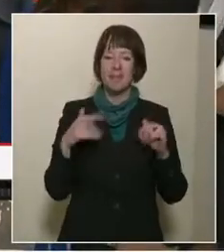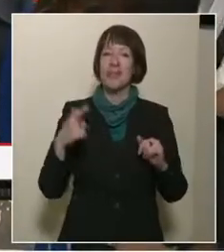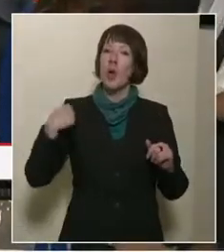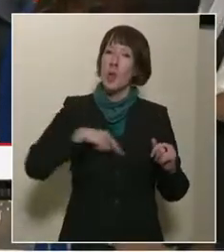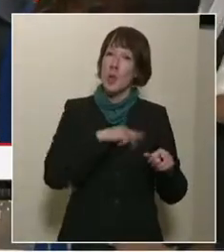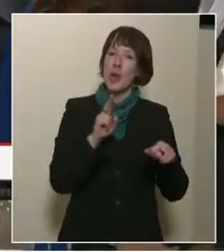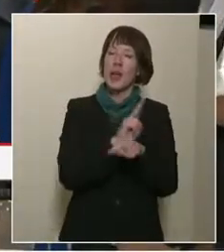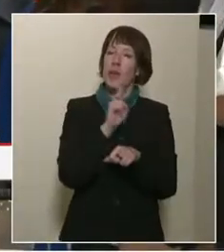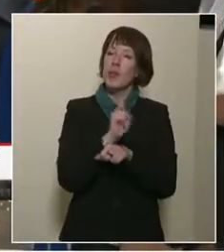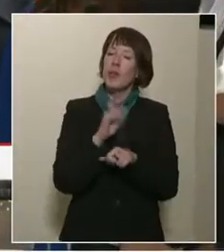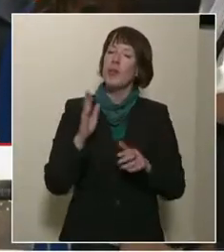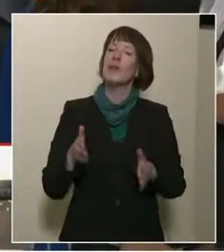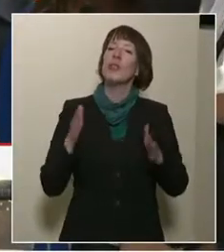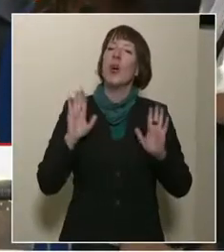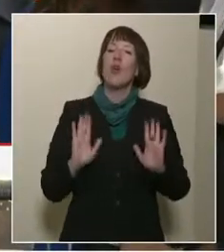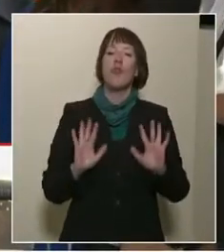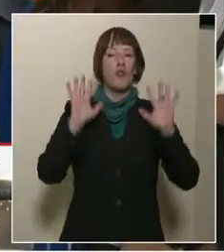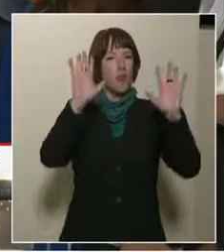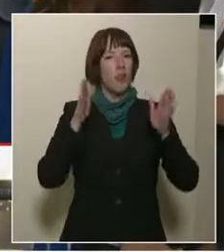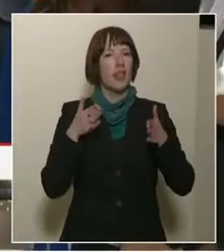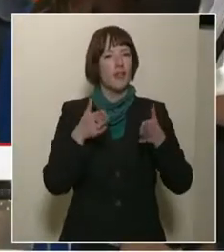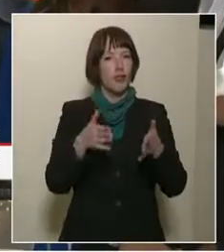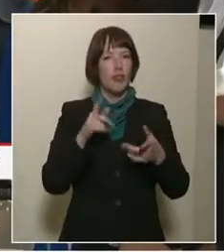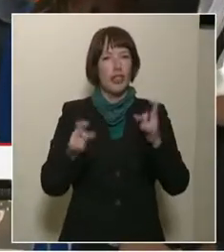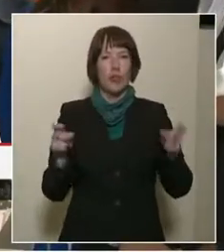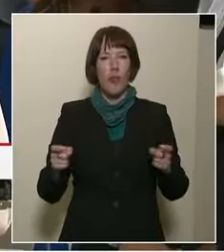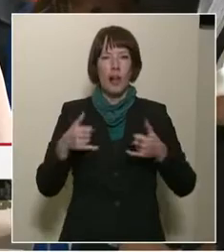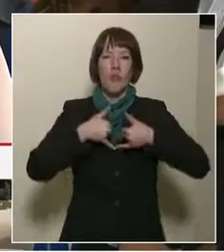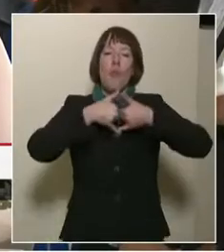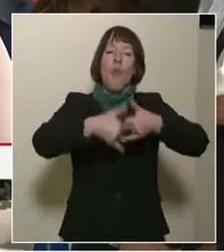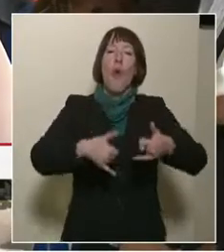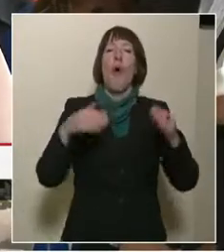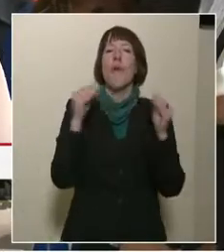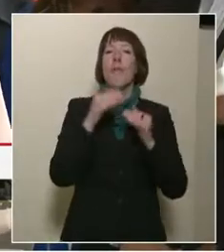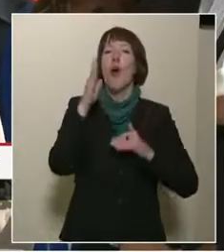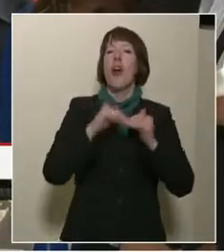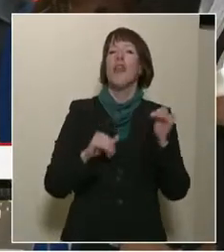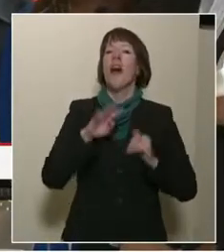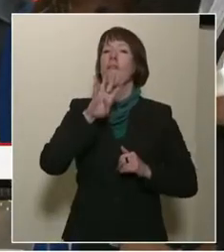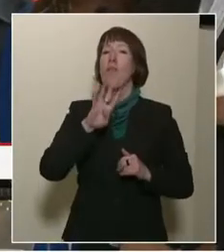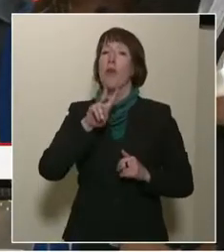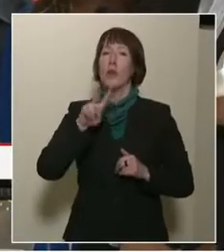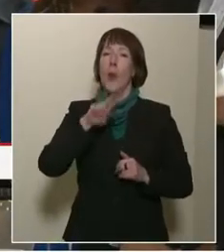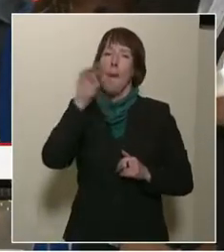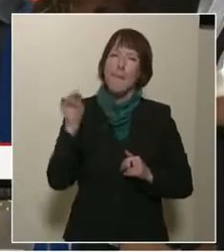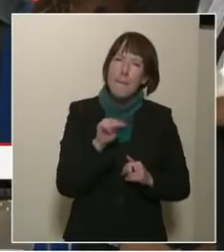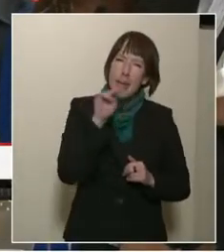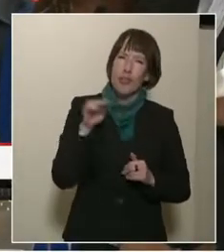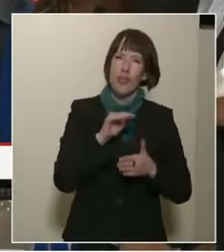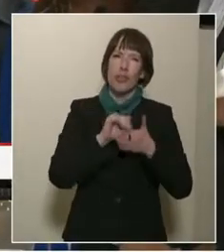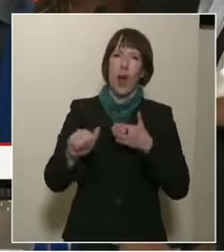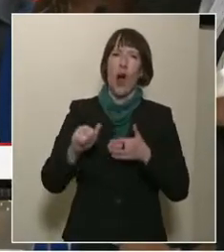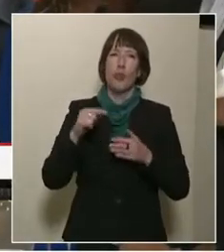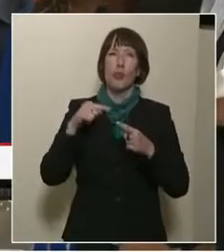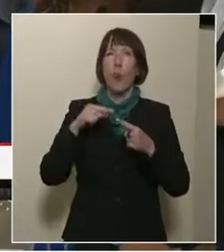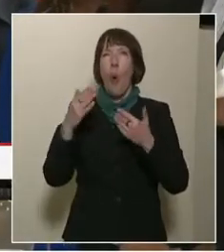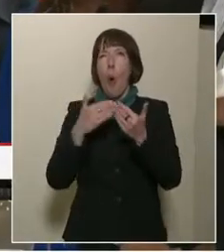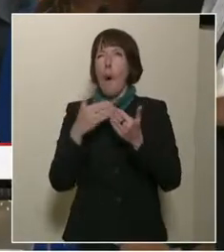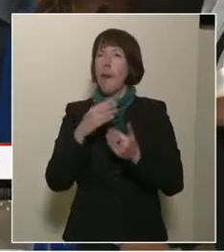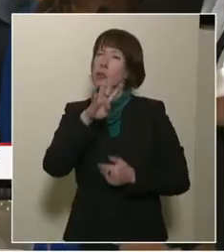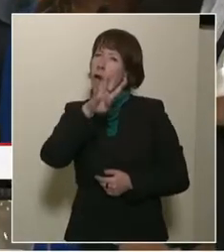used Great Street grants to award over $42 million to almost